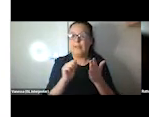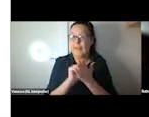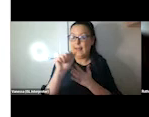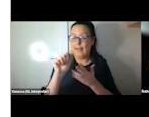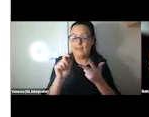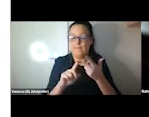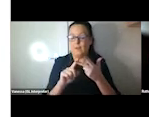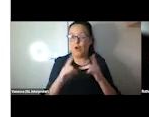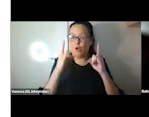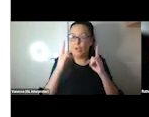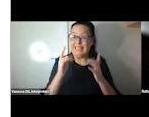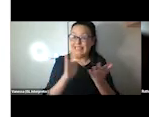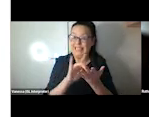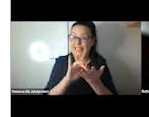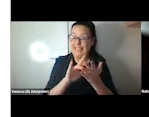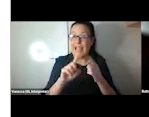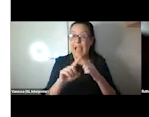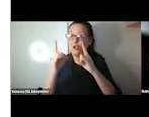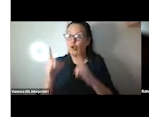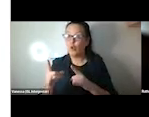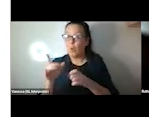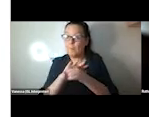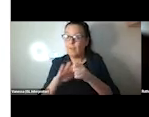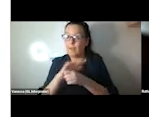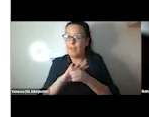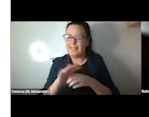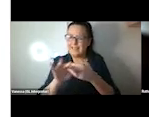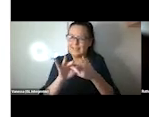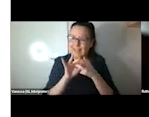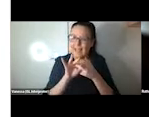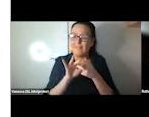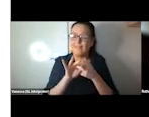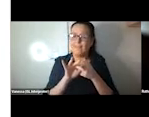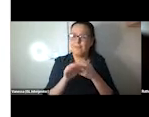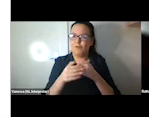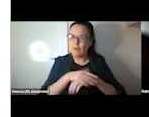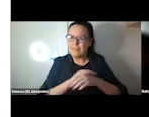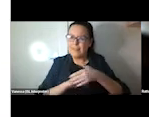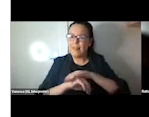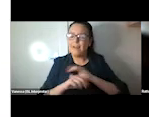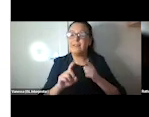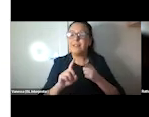human settlements inclusive, safe, resilient, and sustainable.